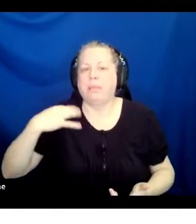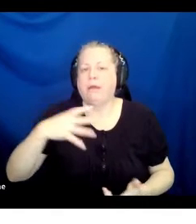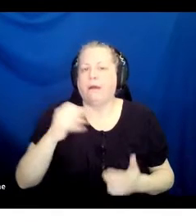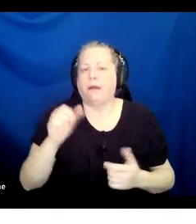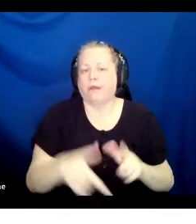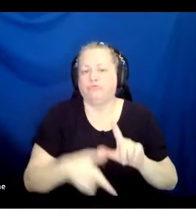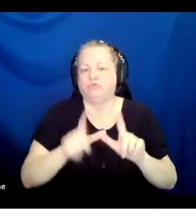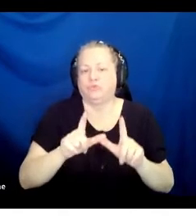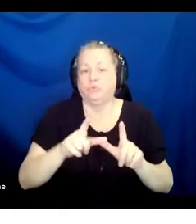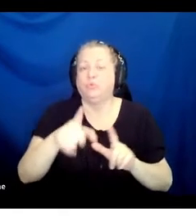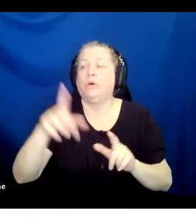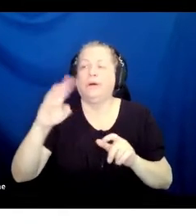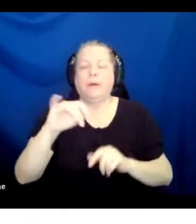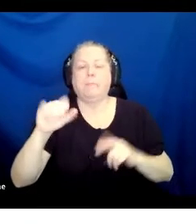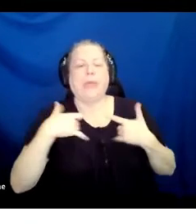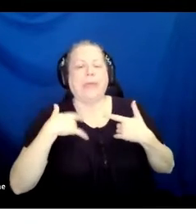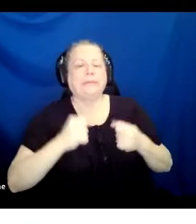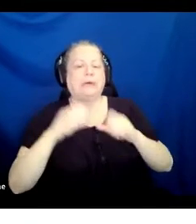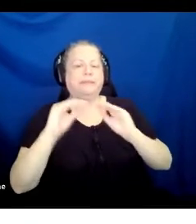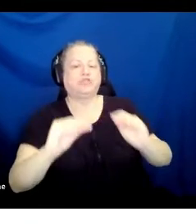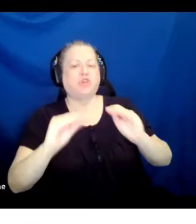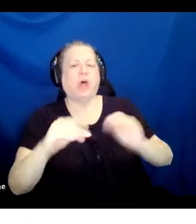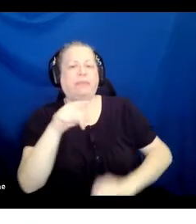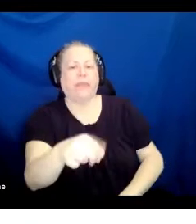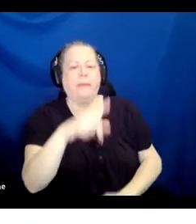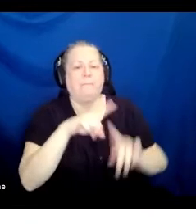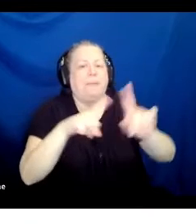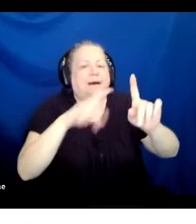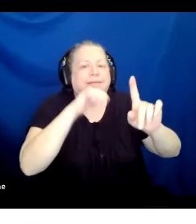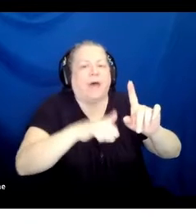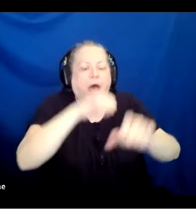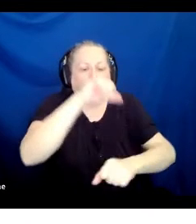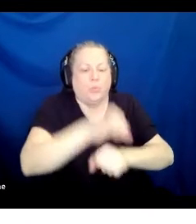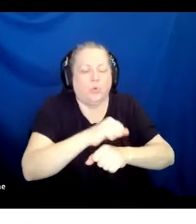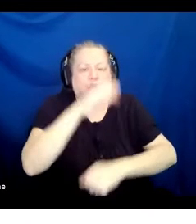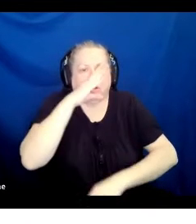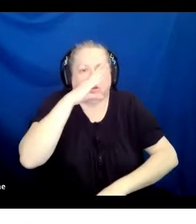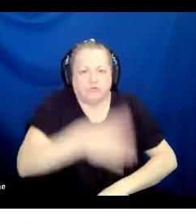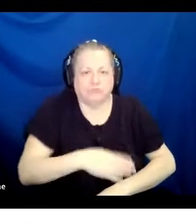They're trained by MassHealth, but are not MassHealth staff.